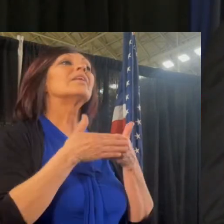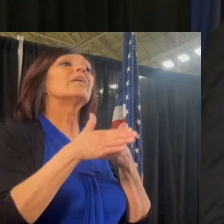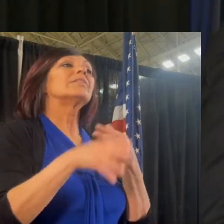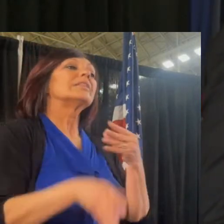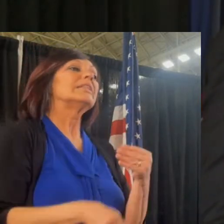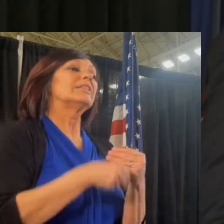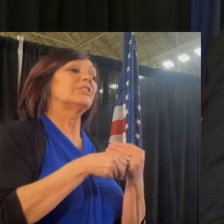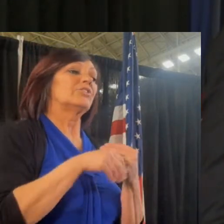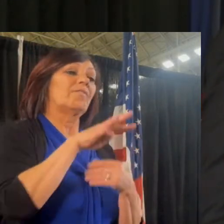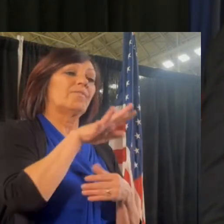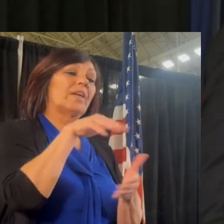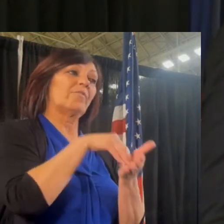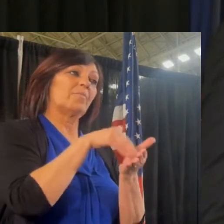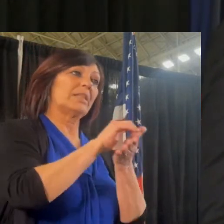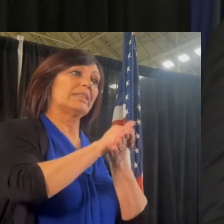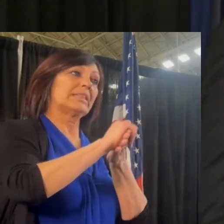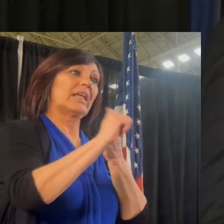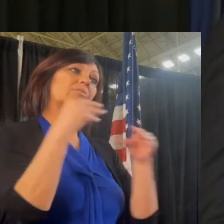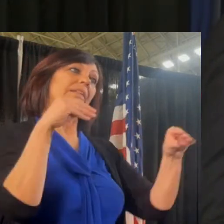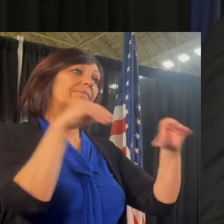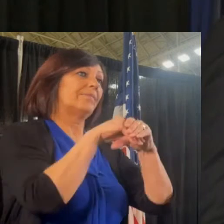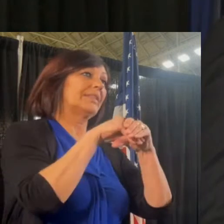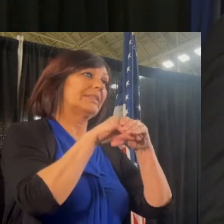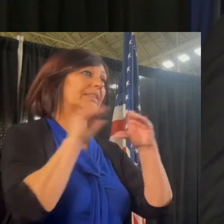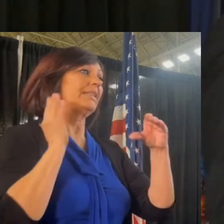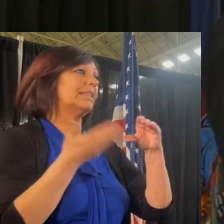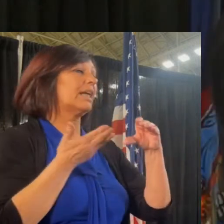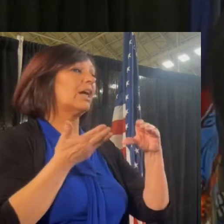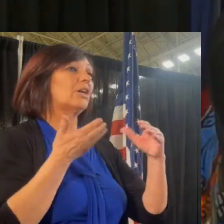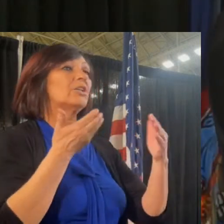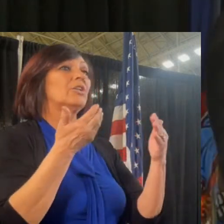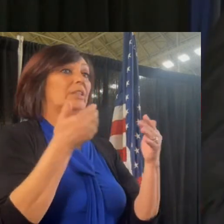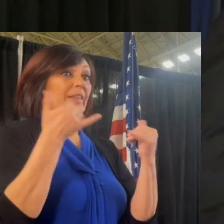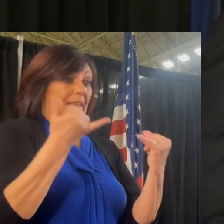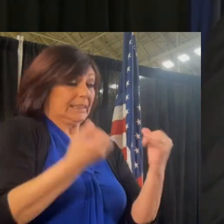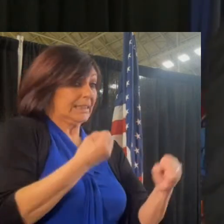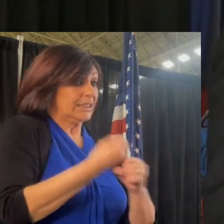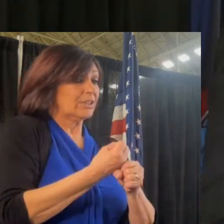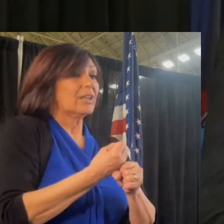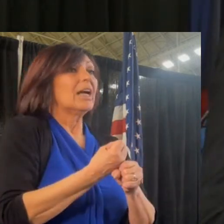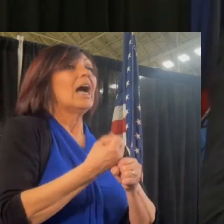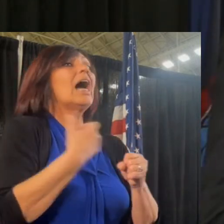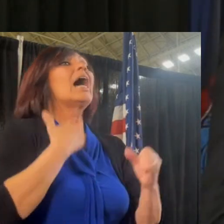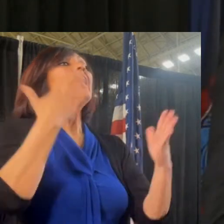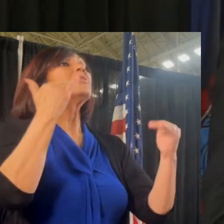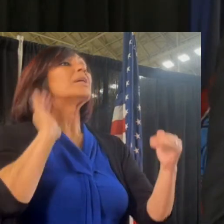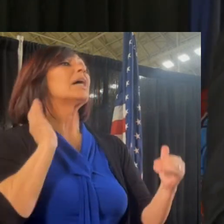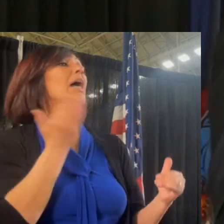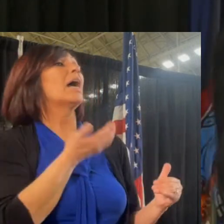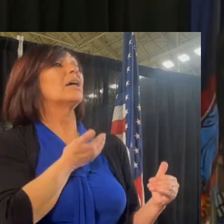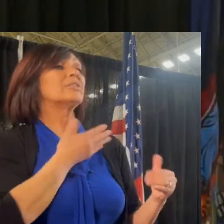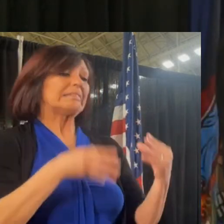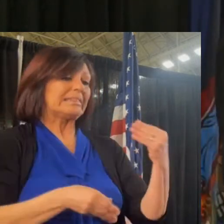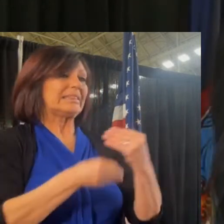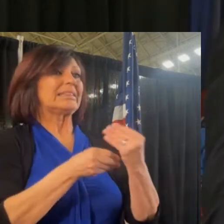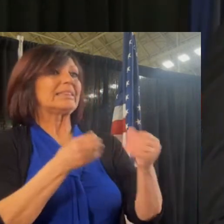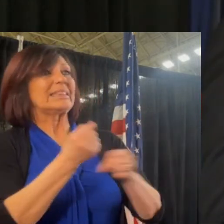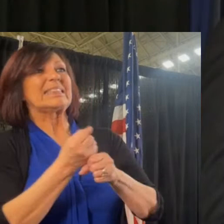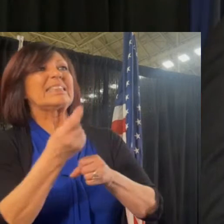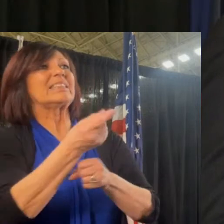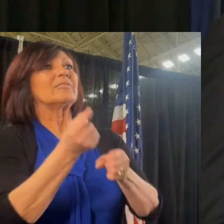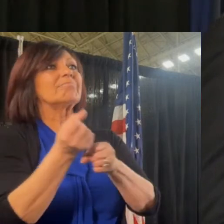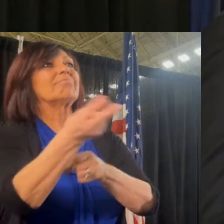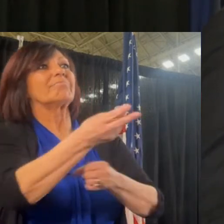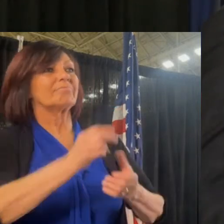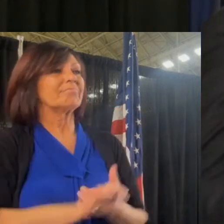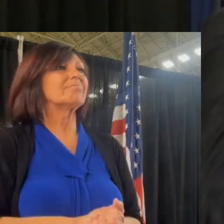additional $45 million we are investing in our road infrastructure this year, I expect our rating to even increase in future